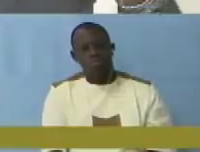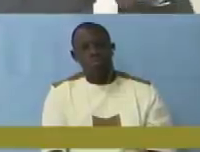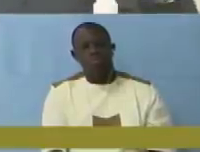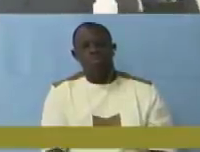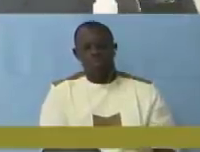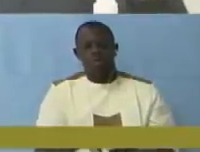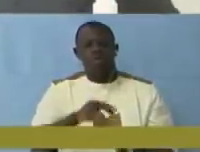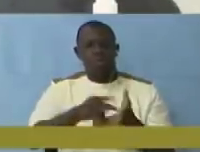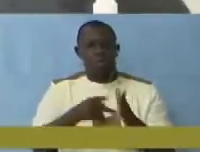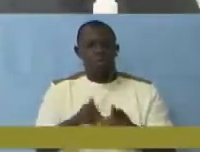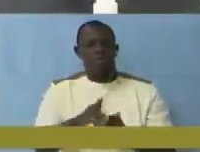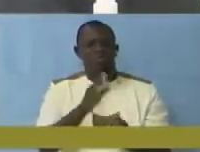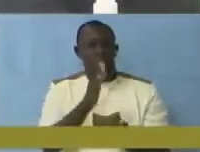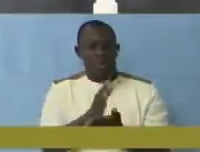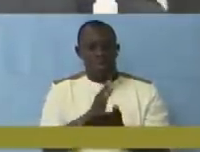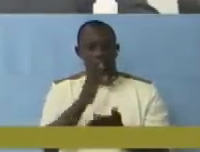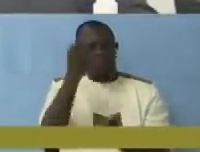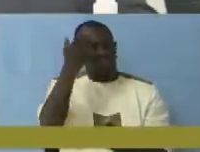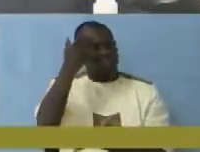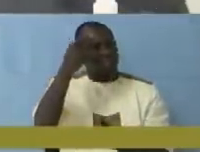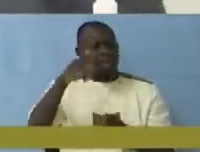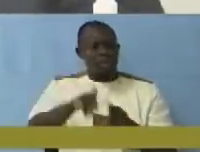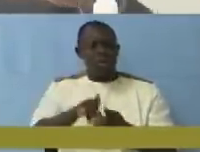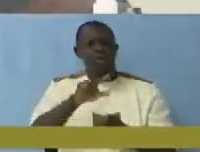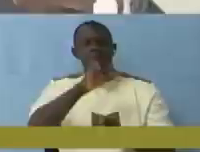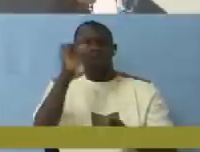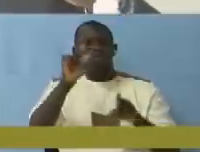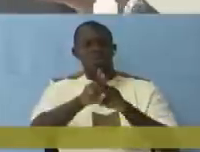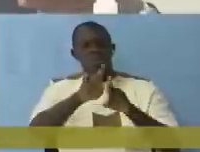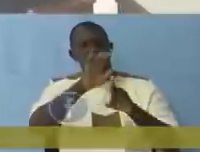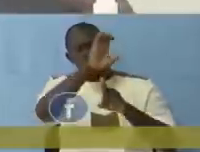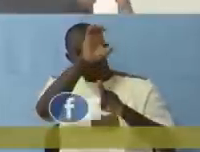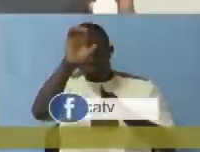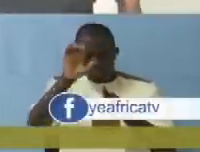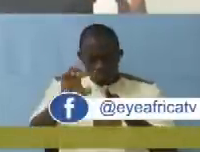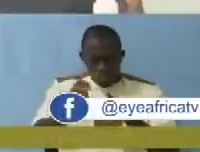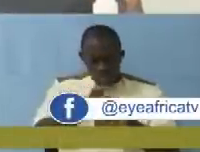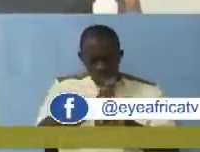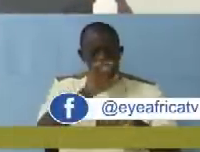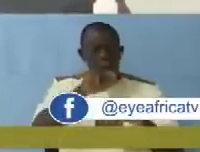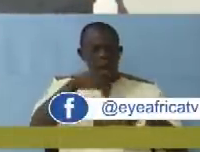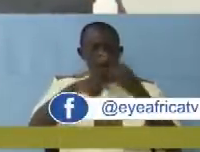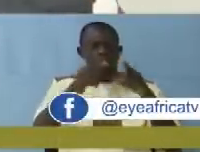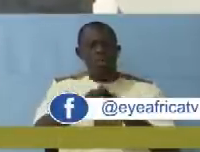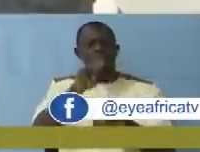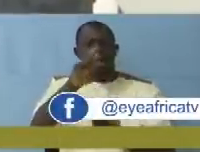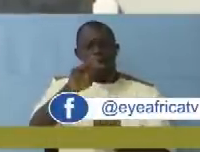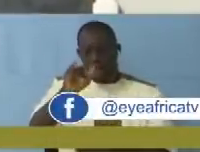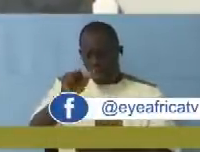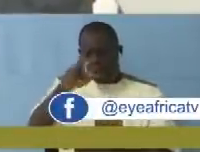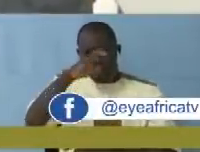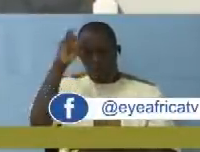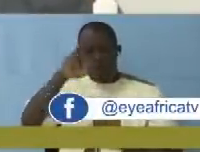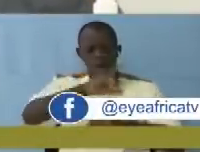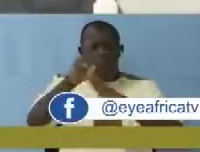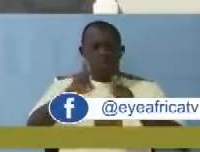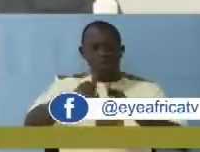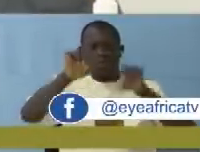fact, the organogram of the organization should be there for the members of staff to know. Council,